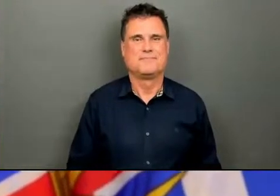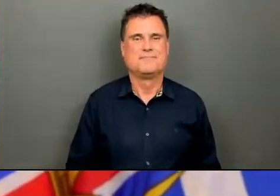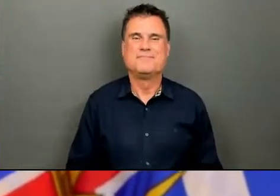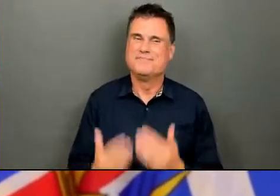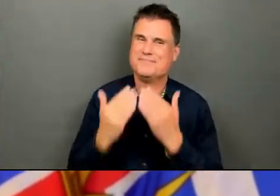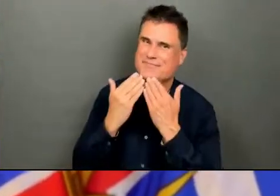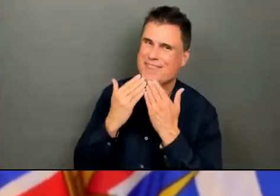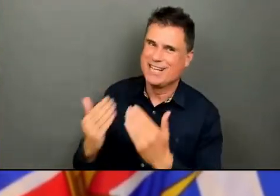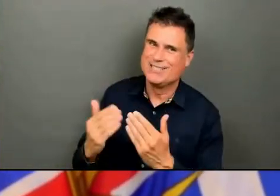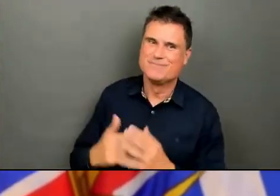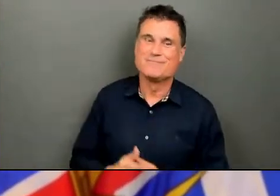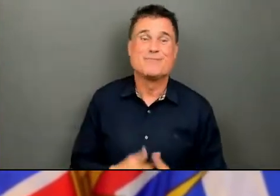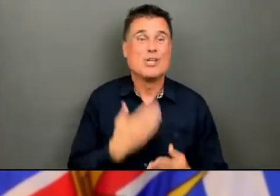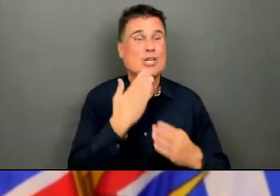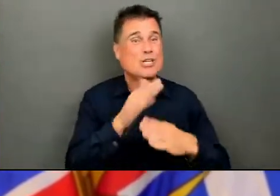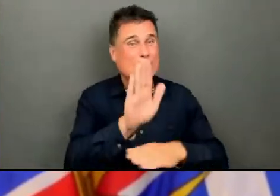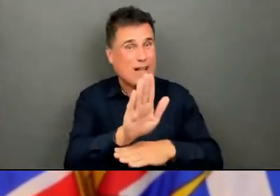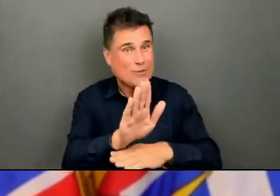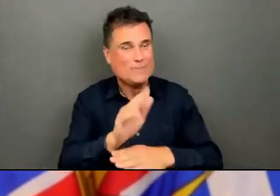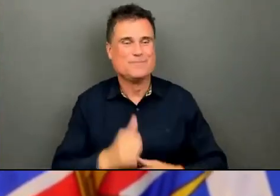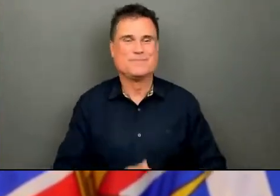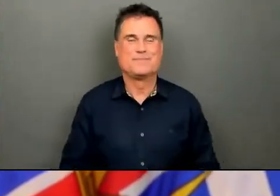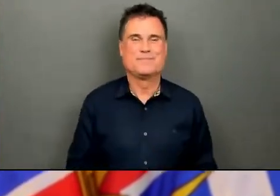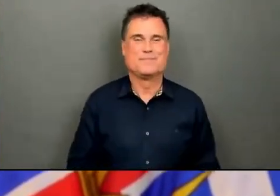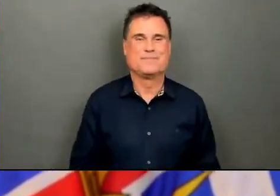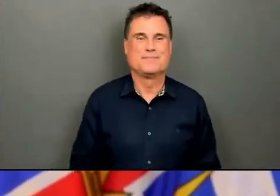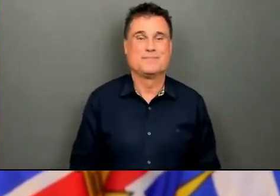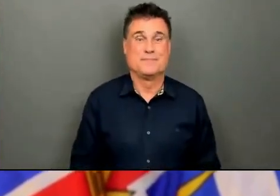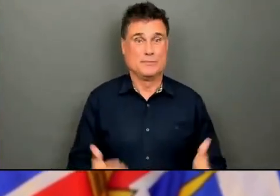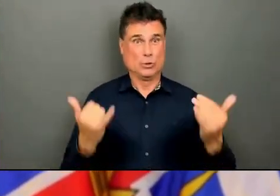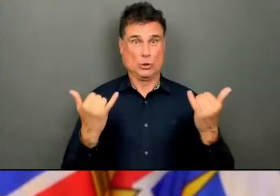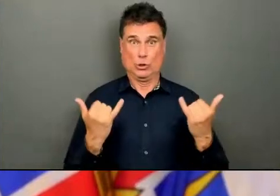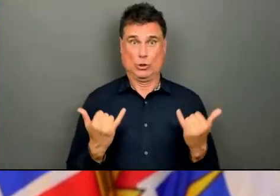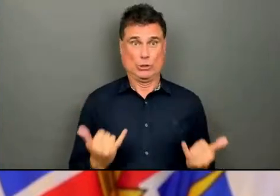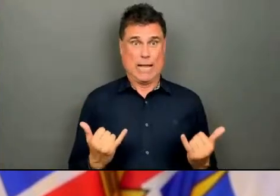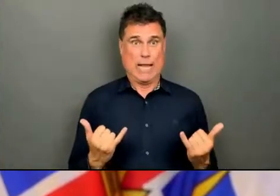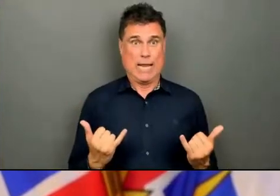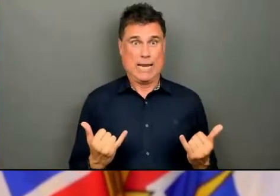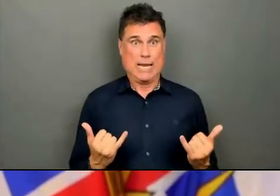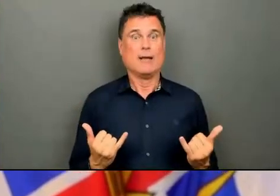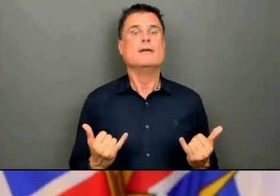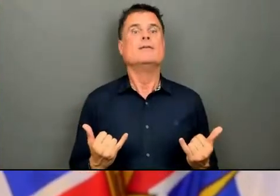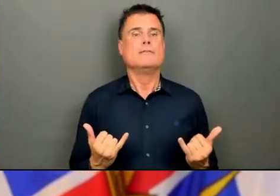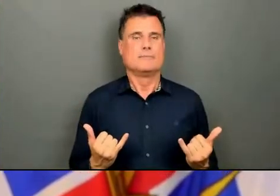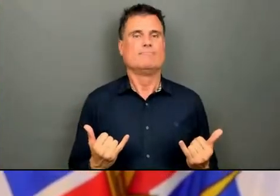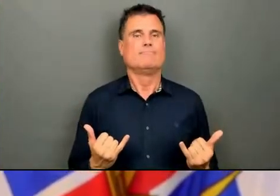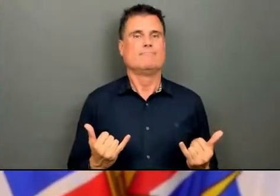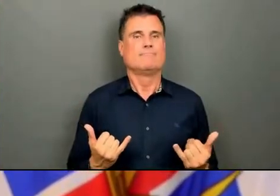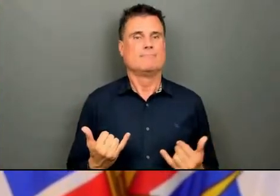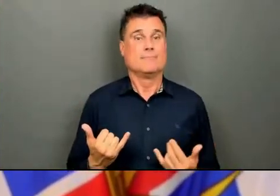Thank you very much and good afternoon. As of today, we have now reached